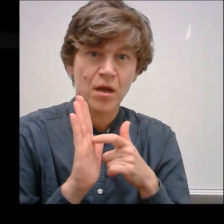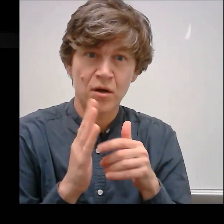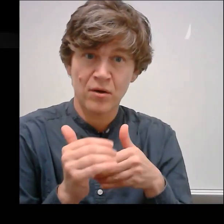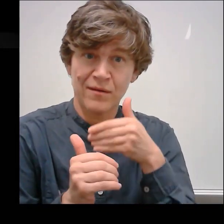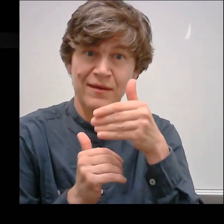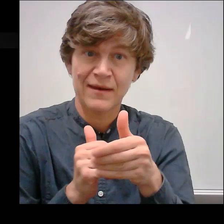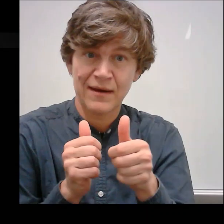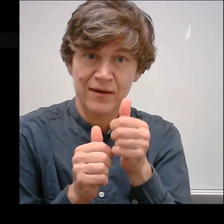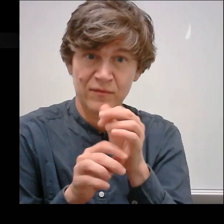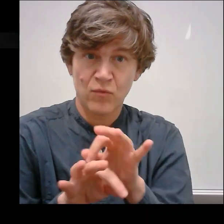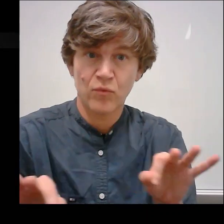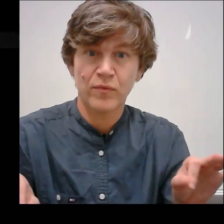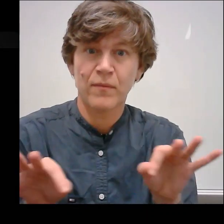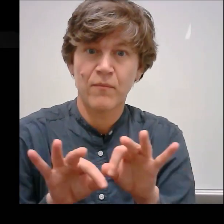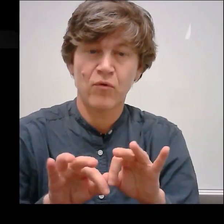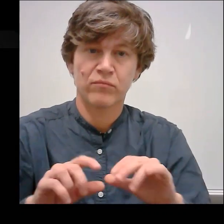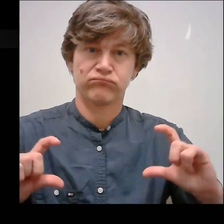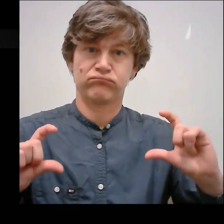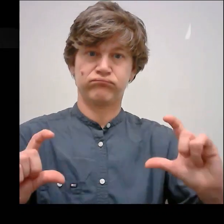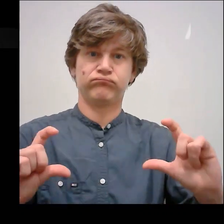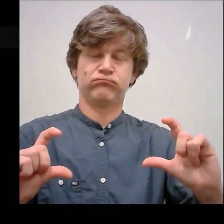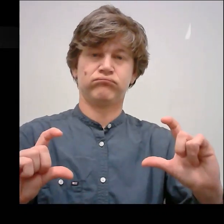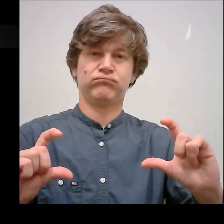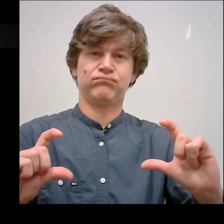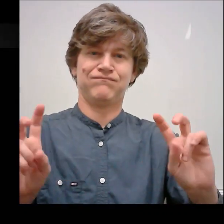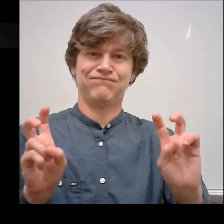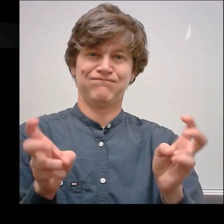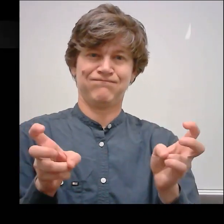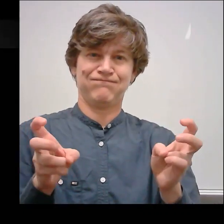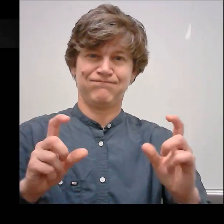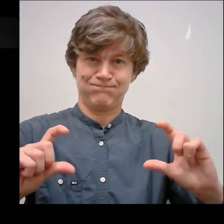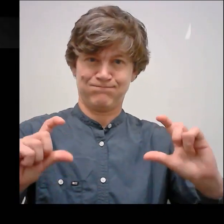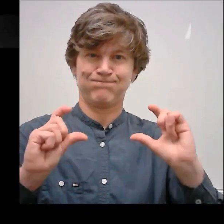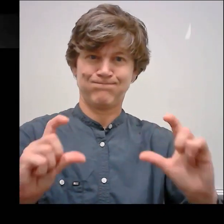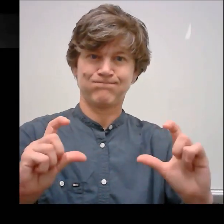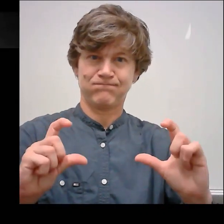most important element, the type or the title of the piece.